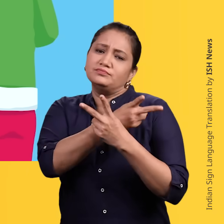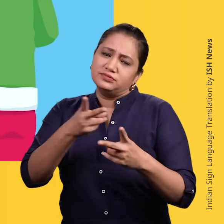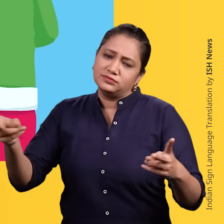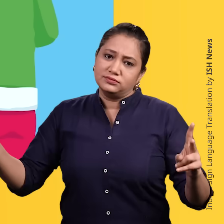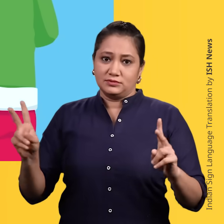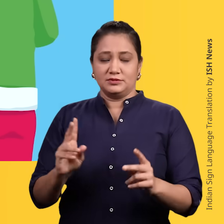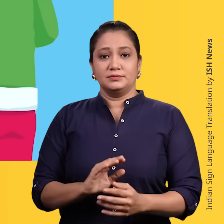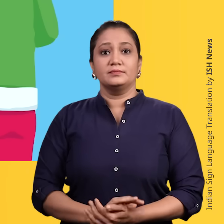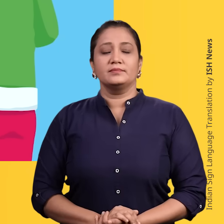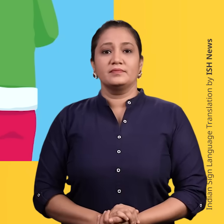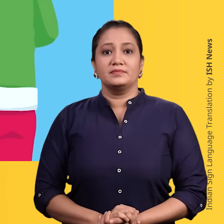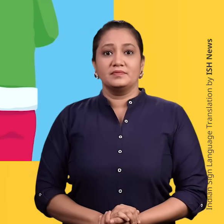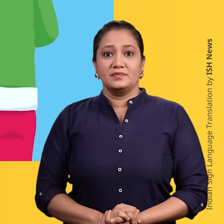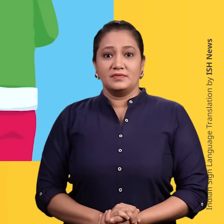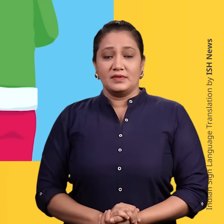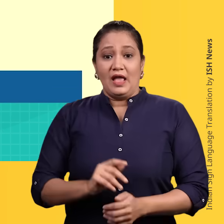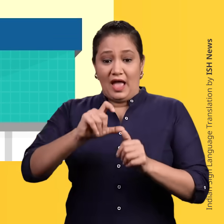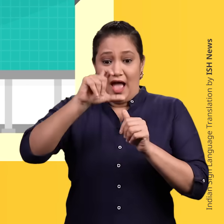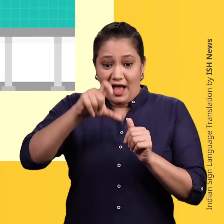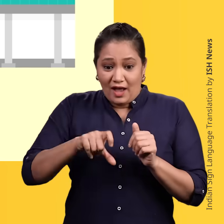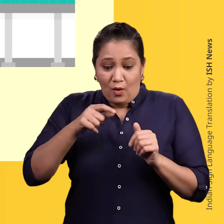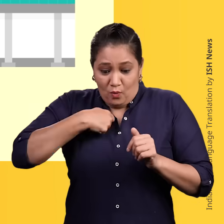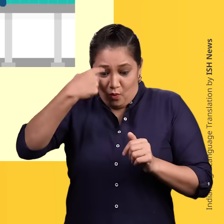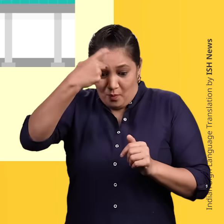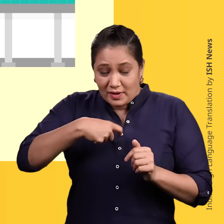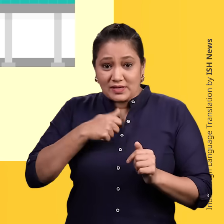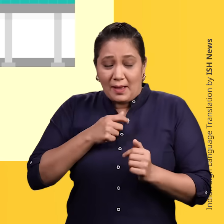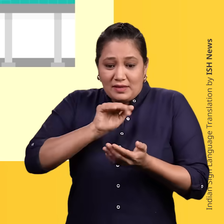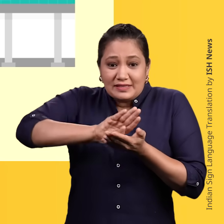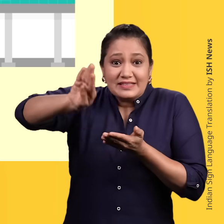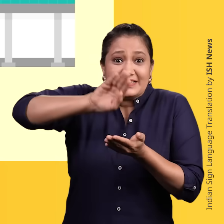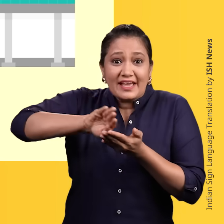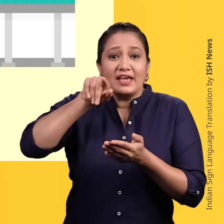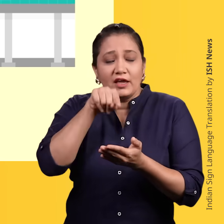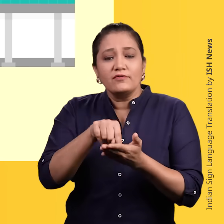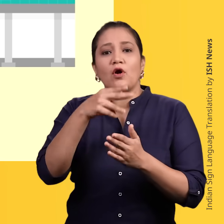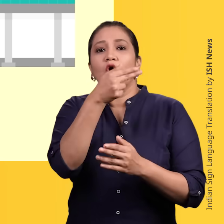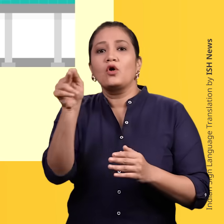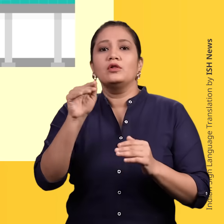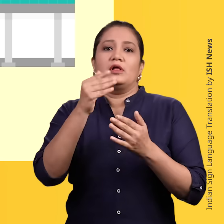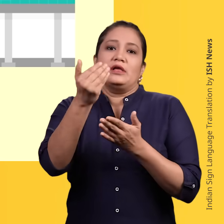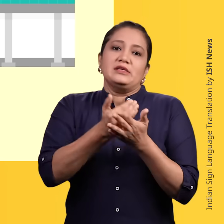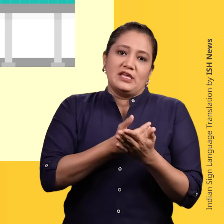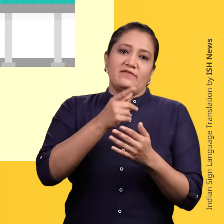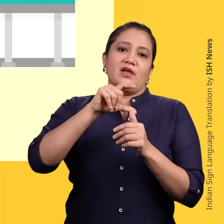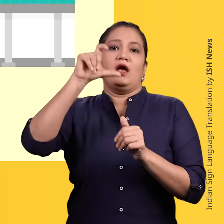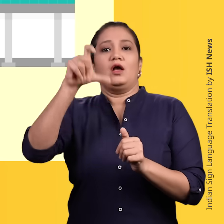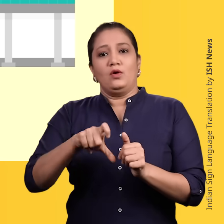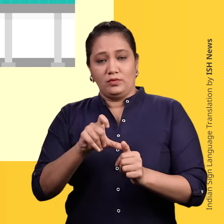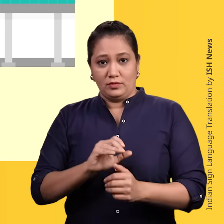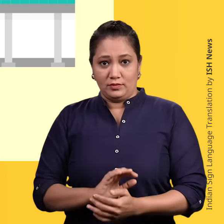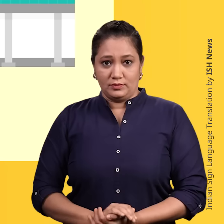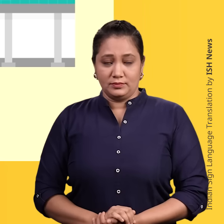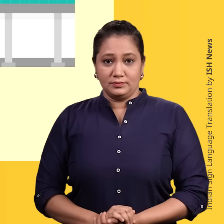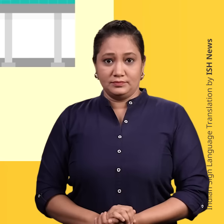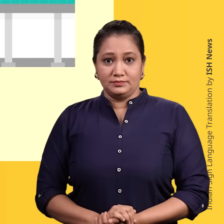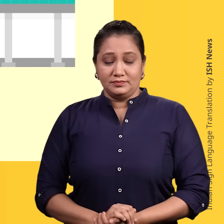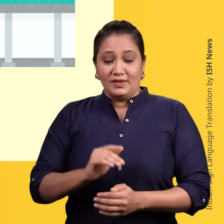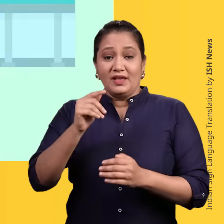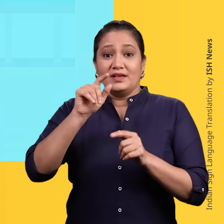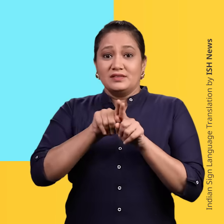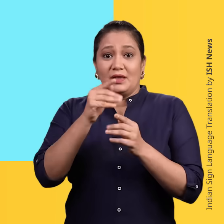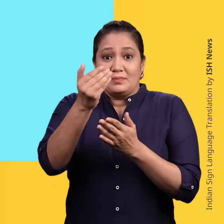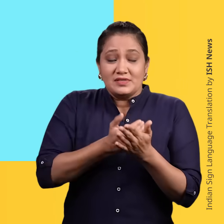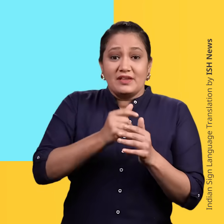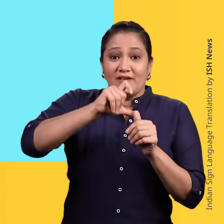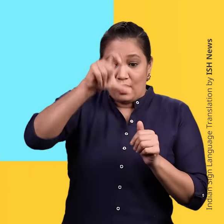cards, etc. The account in which an individual's money is kept is called a savings account.